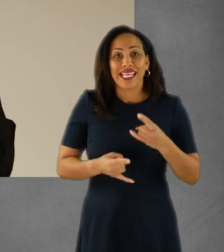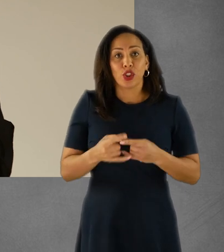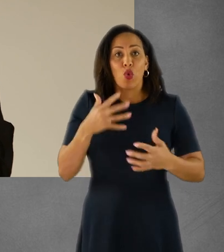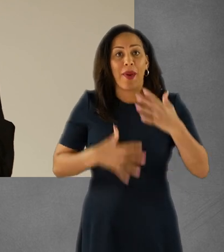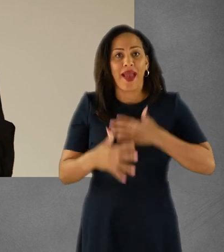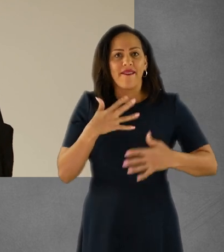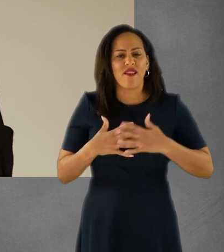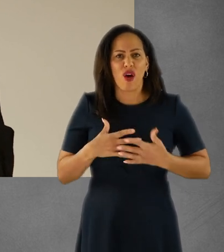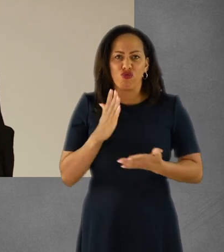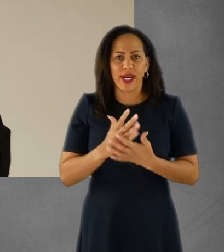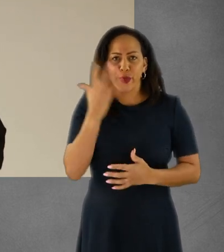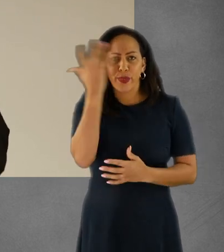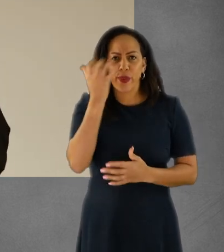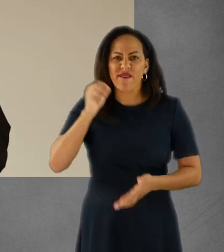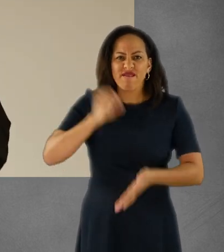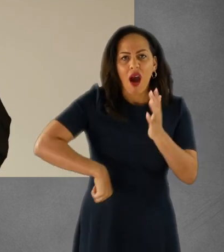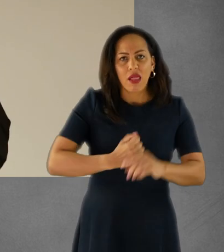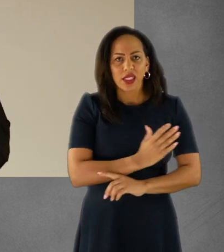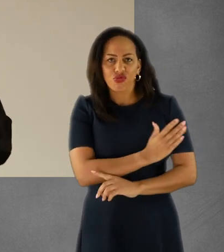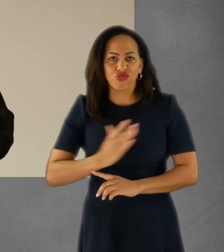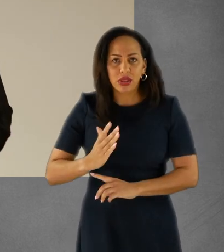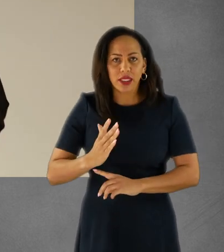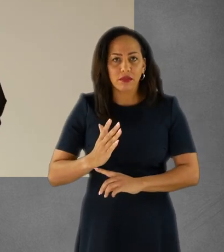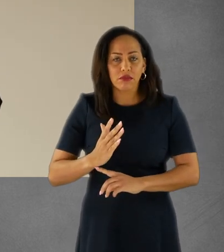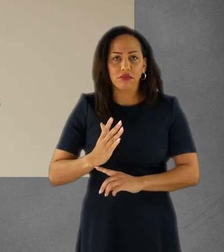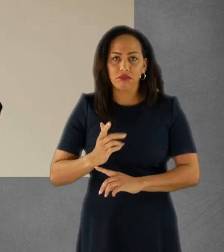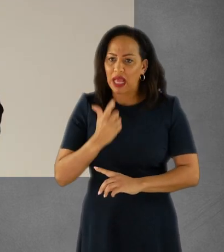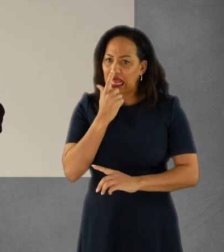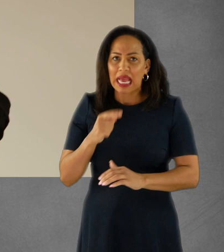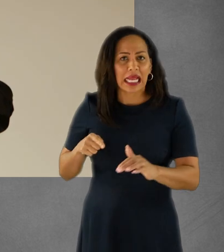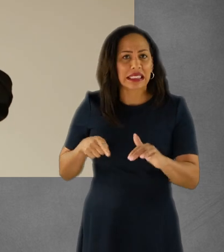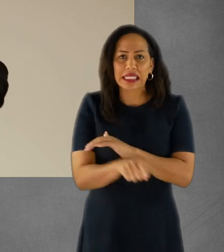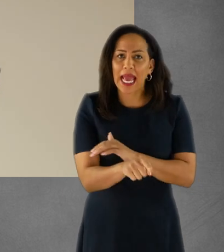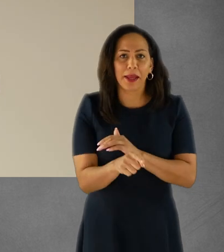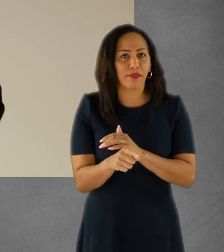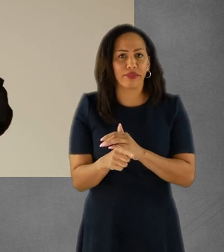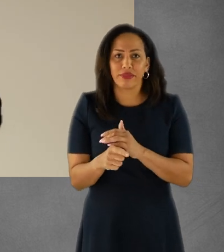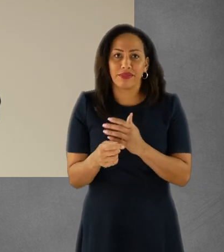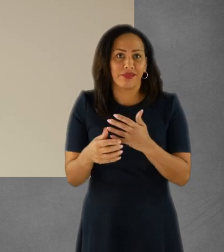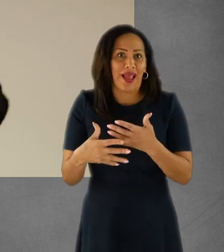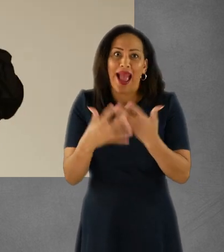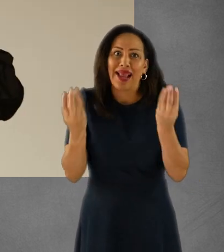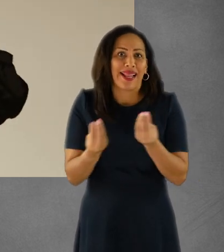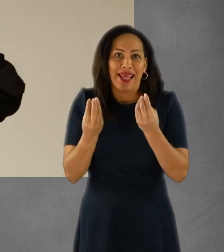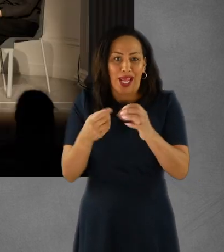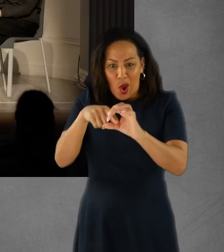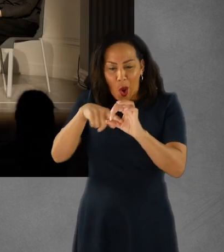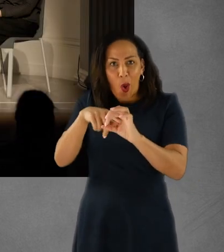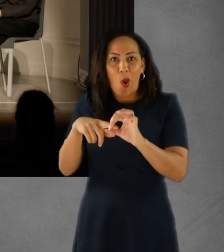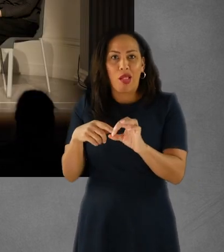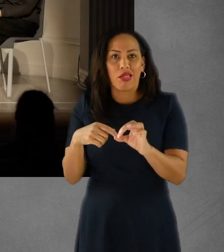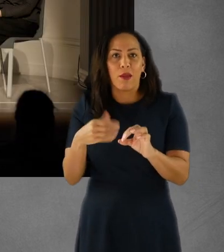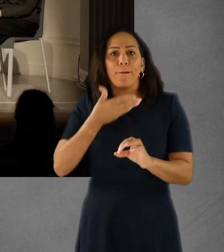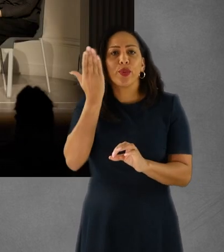violent sexual behaviors. It can escape through almost any kind of